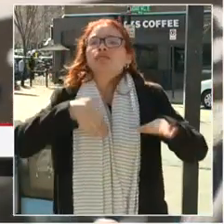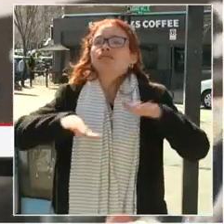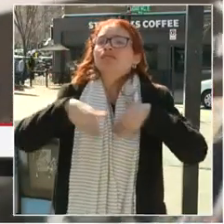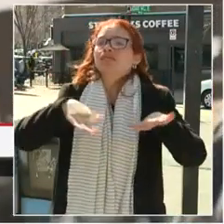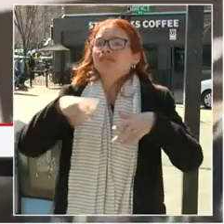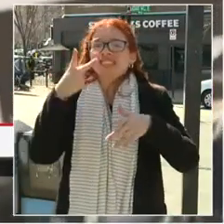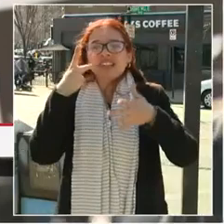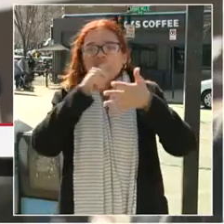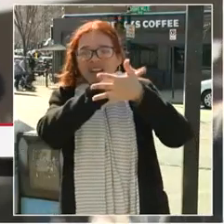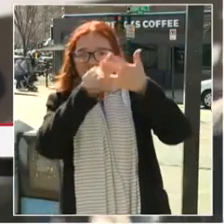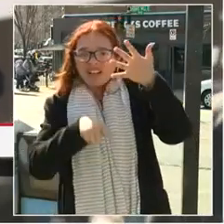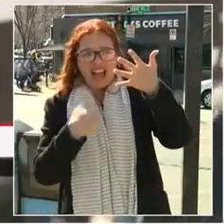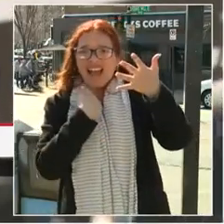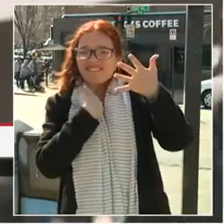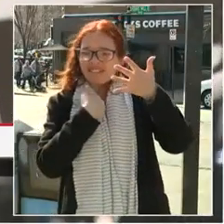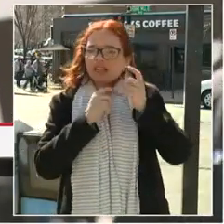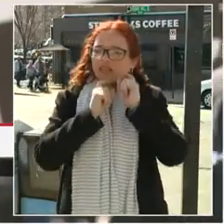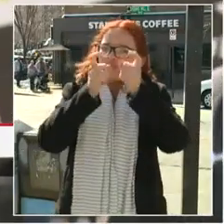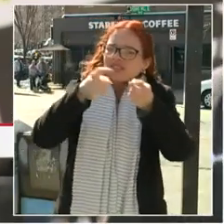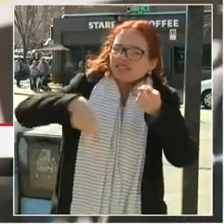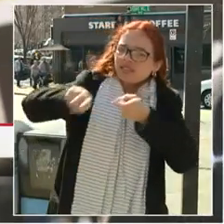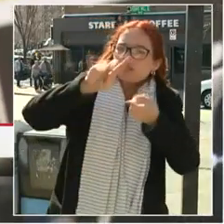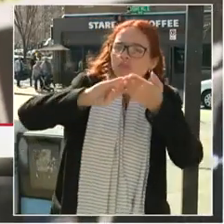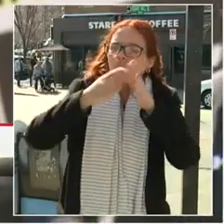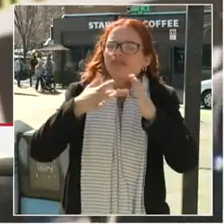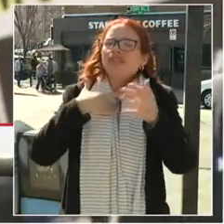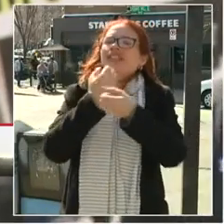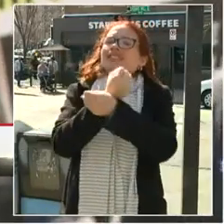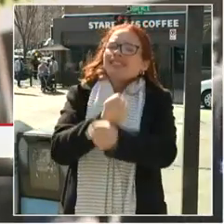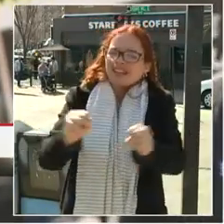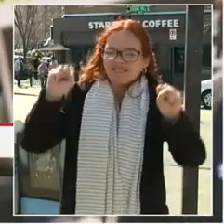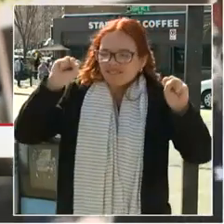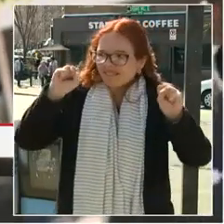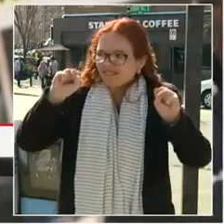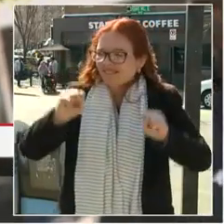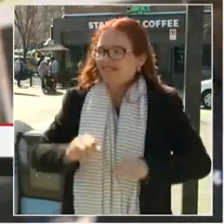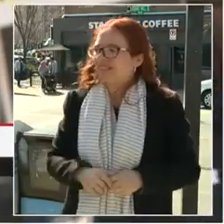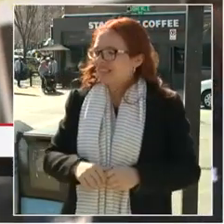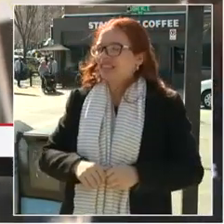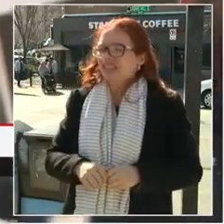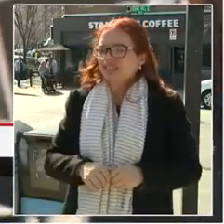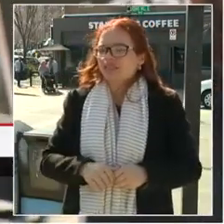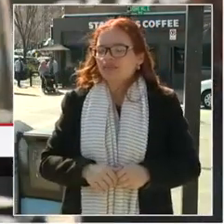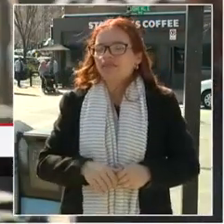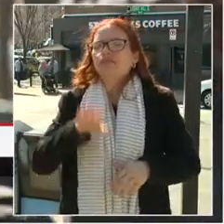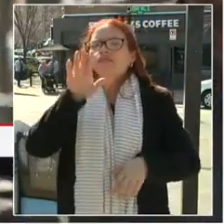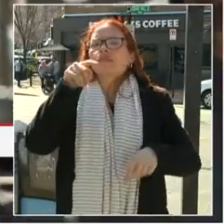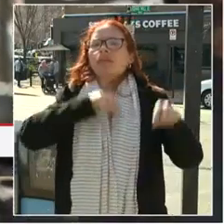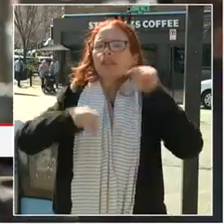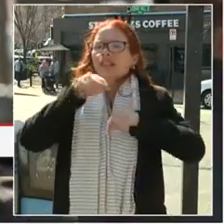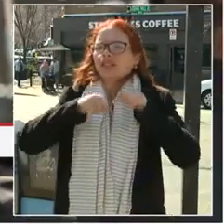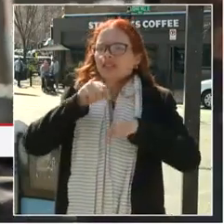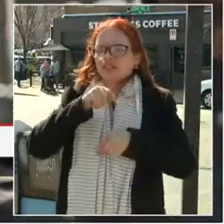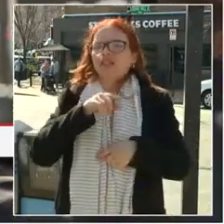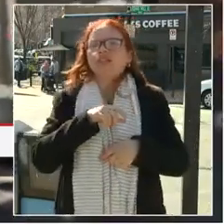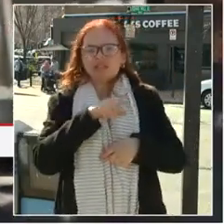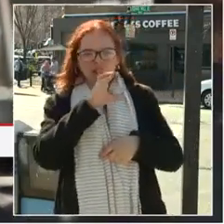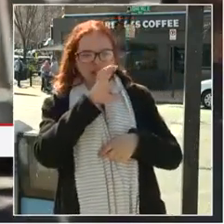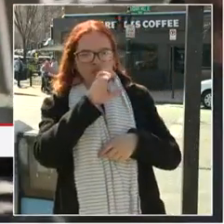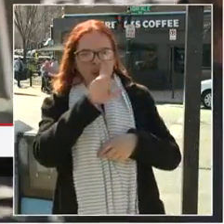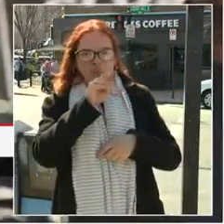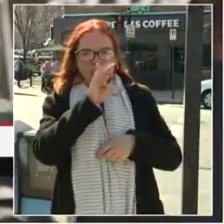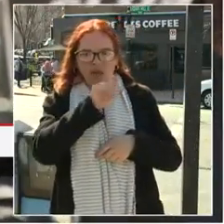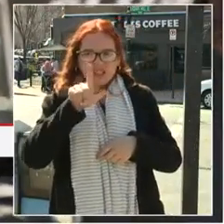making communities feel much safer than what they are. Mayor Bowser, if we could go back to the crime bill. Yeah. I guess you know now that